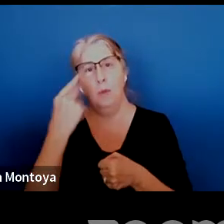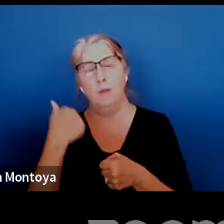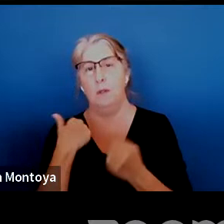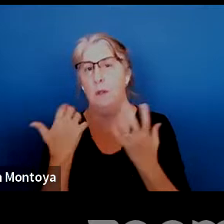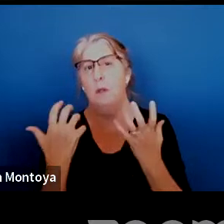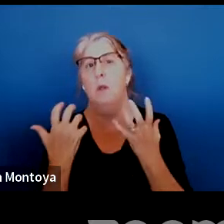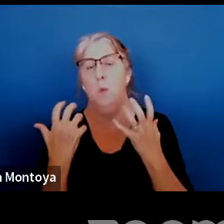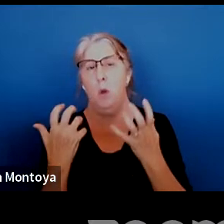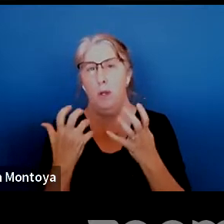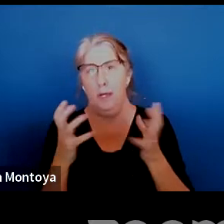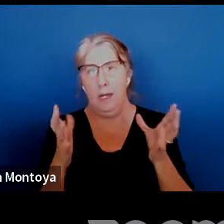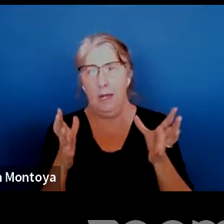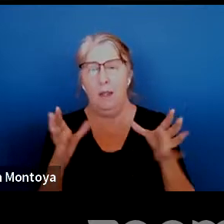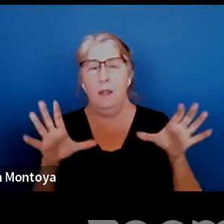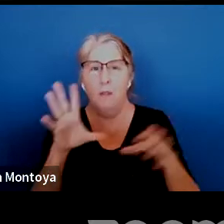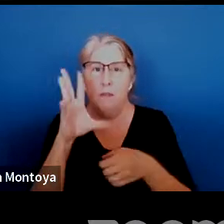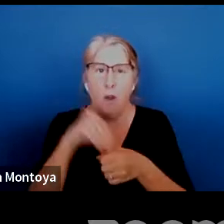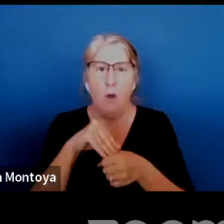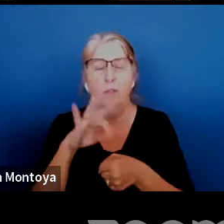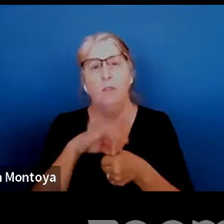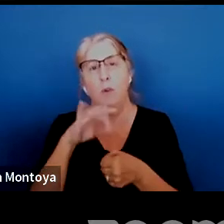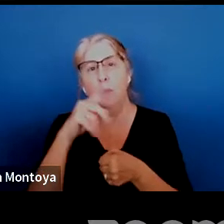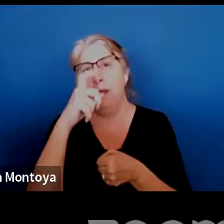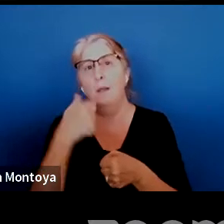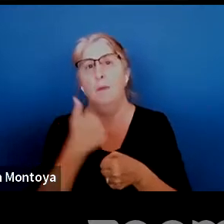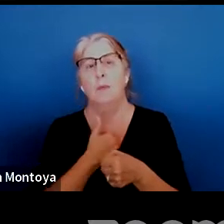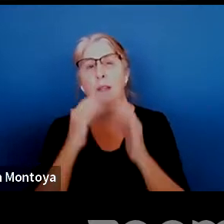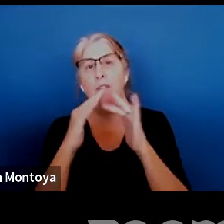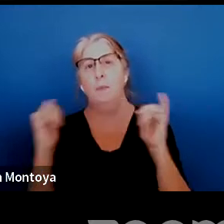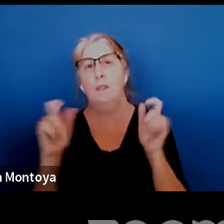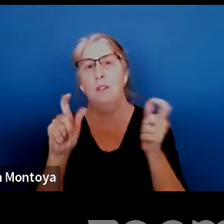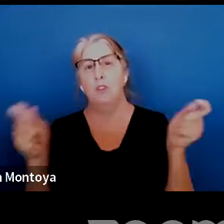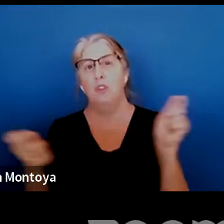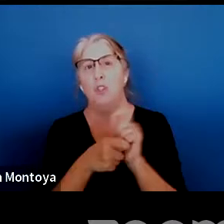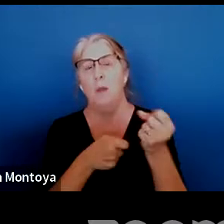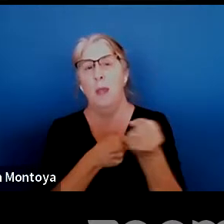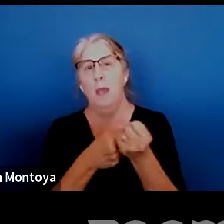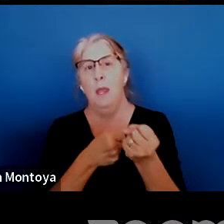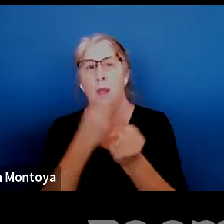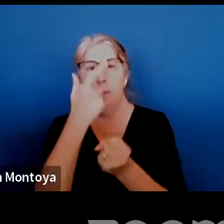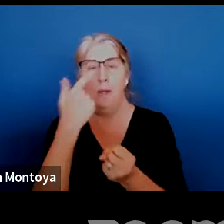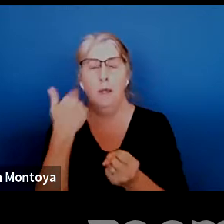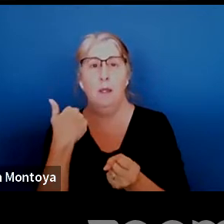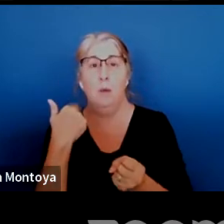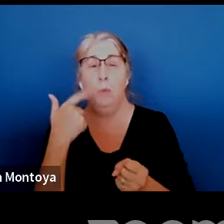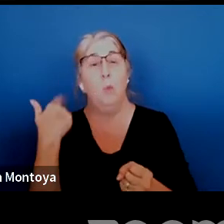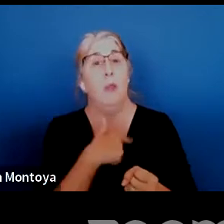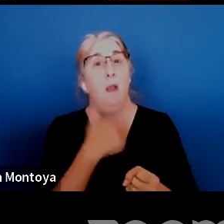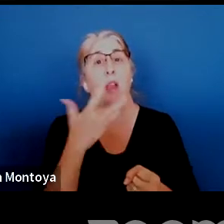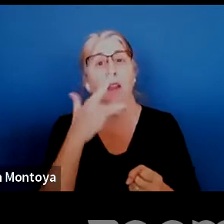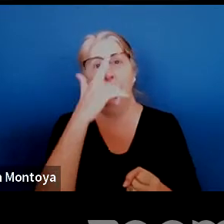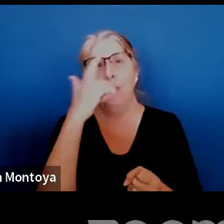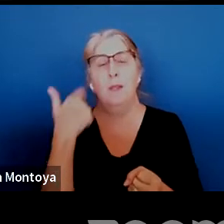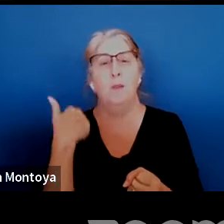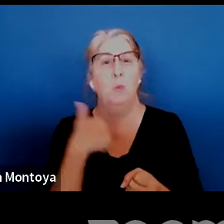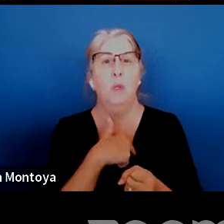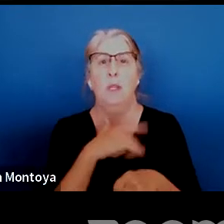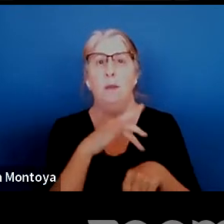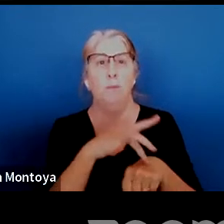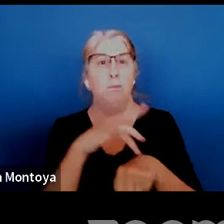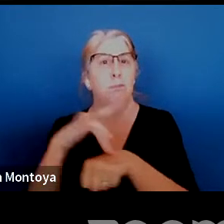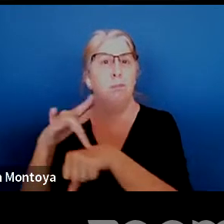get active in voting. Because as a systems change advocate, we are so lucky because we get to hit in all different areas